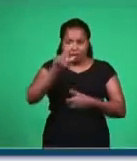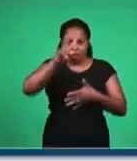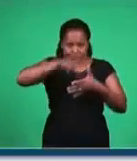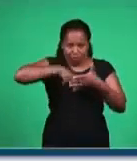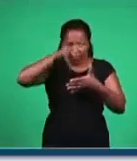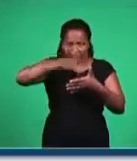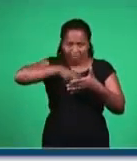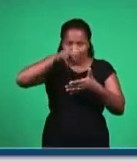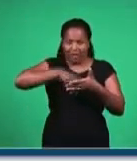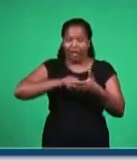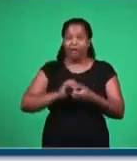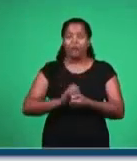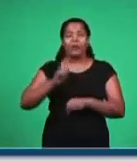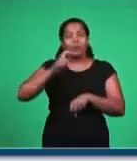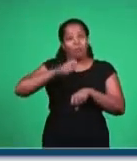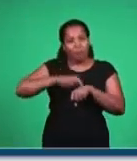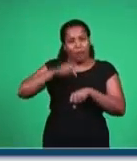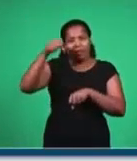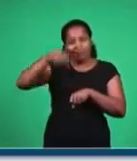This is easy.